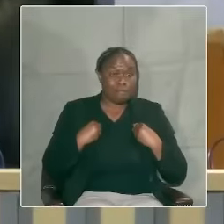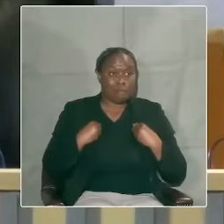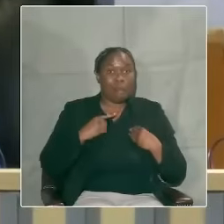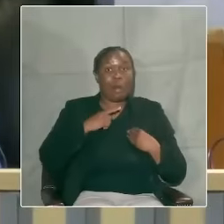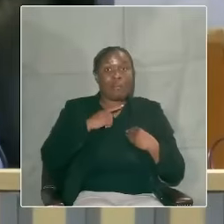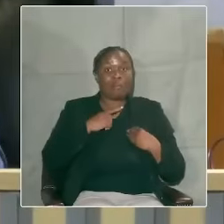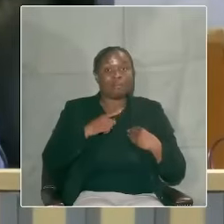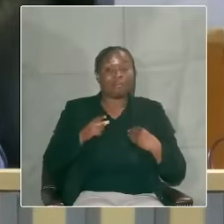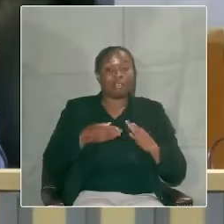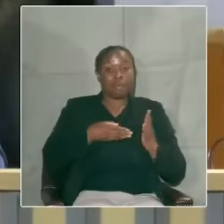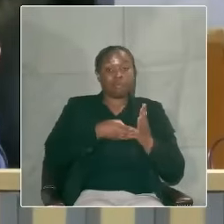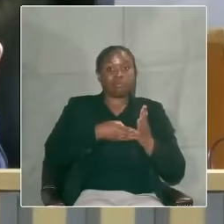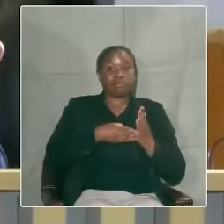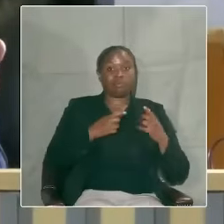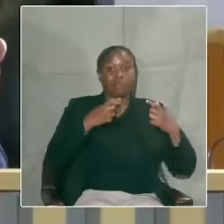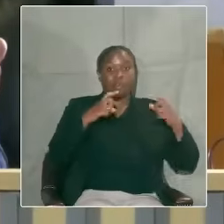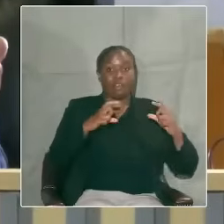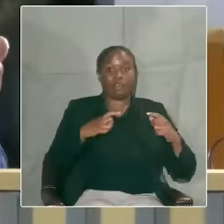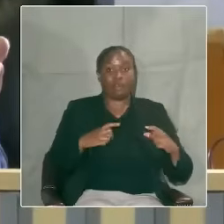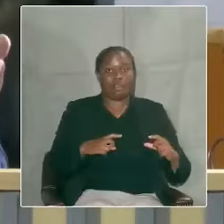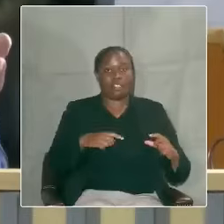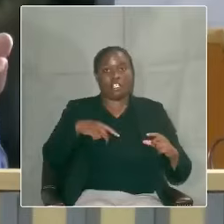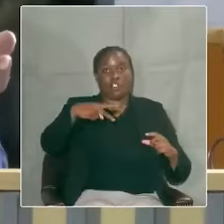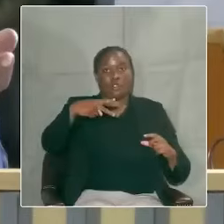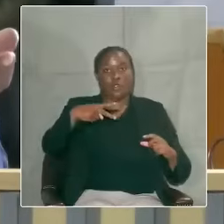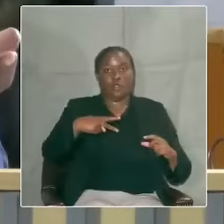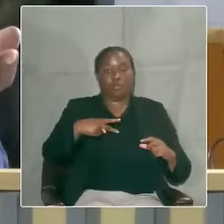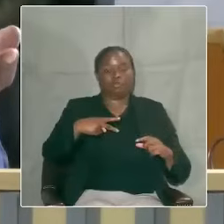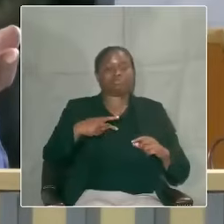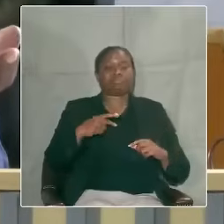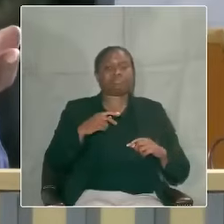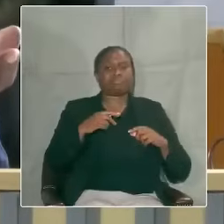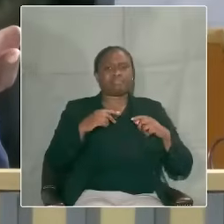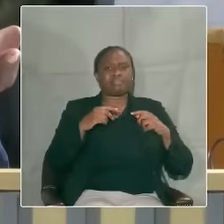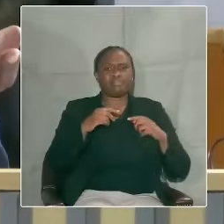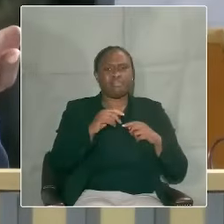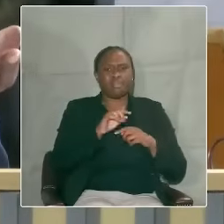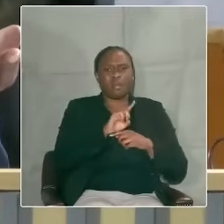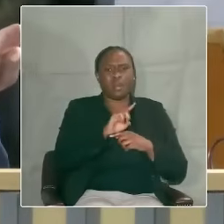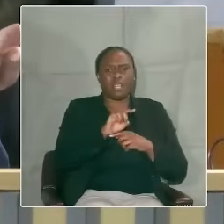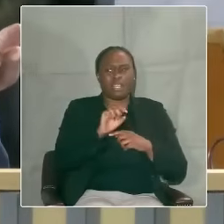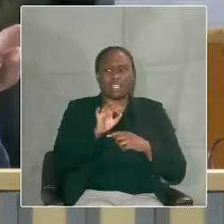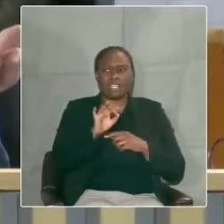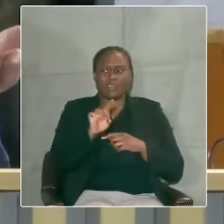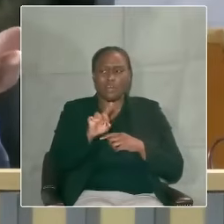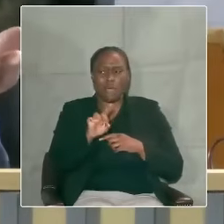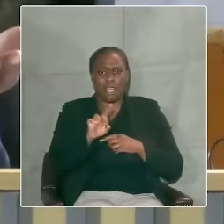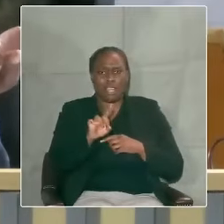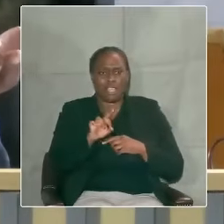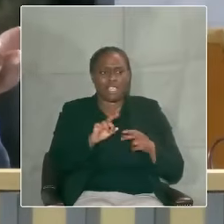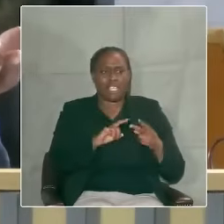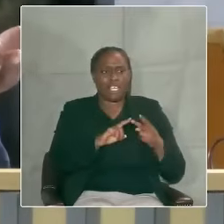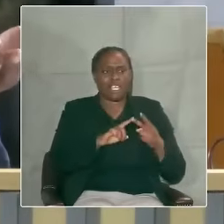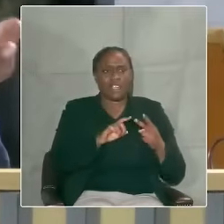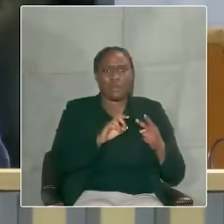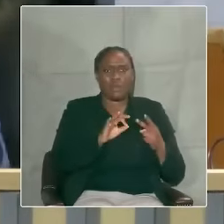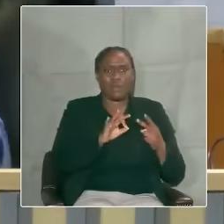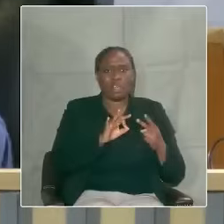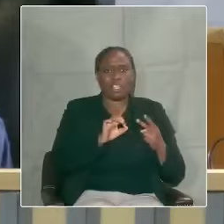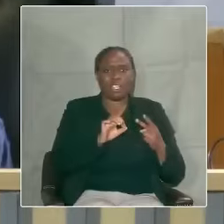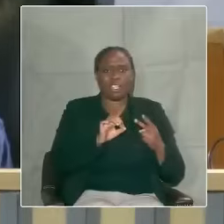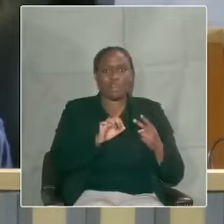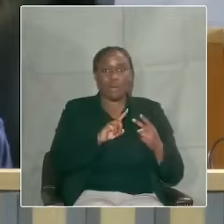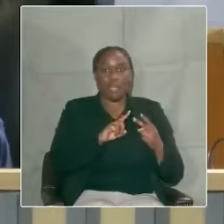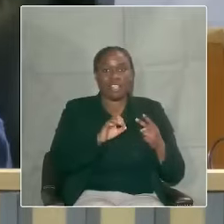what you stated in the two paragraphs I referred to. I think it was 131 and 131